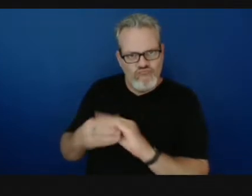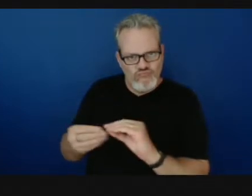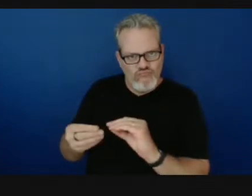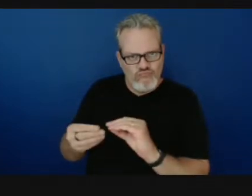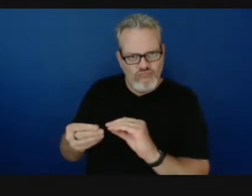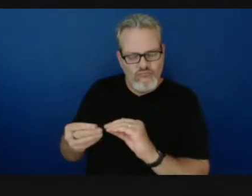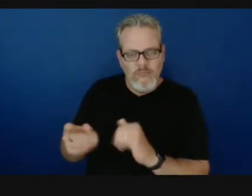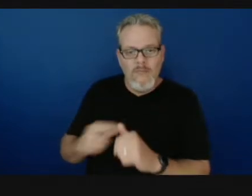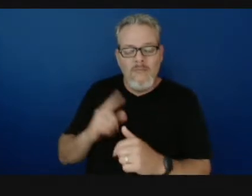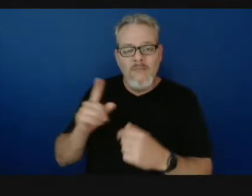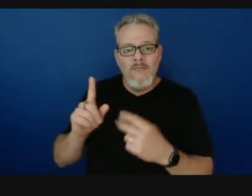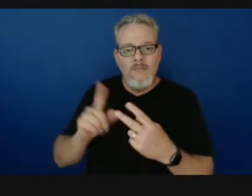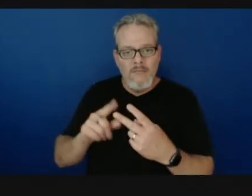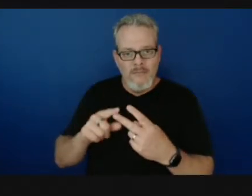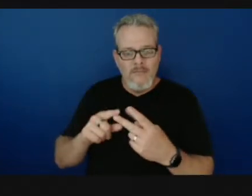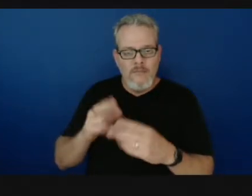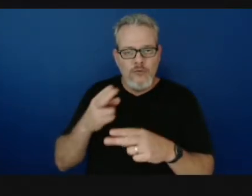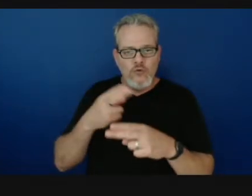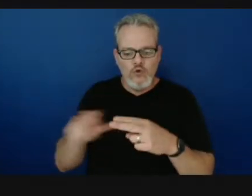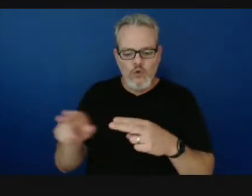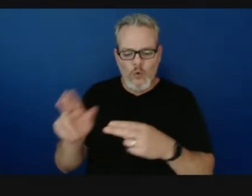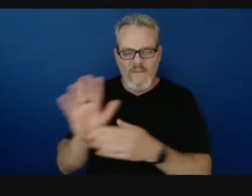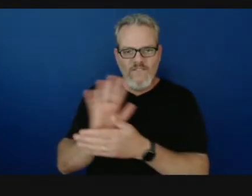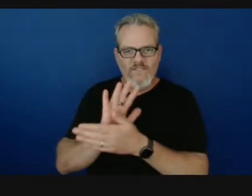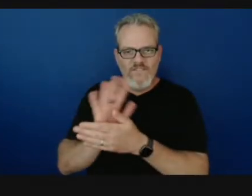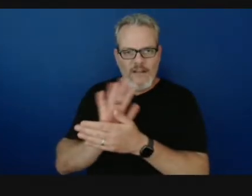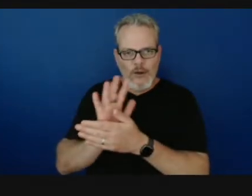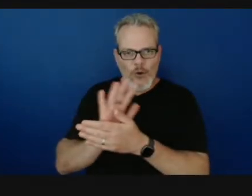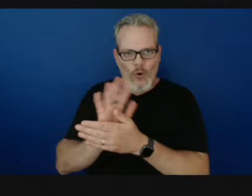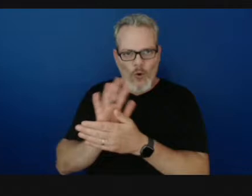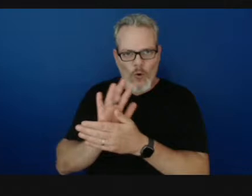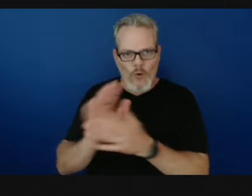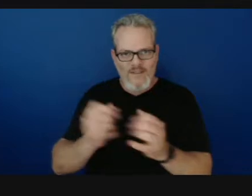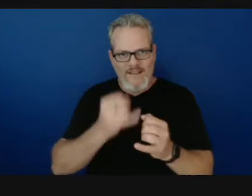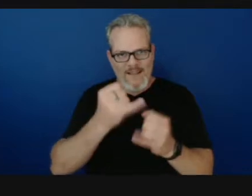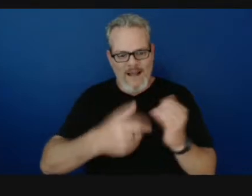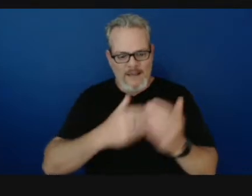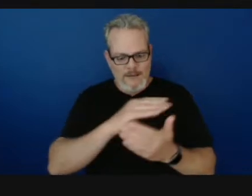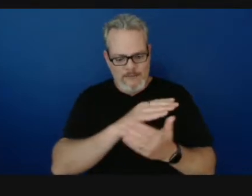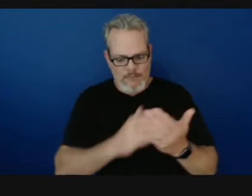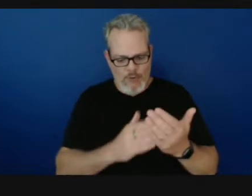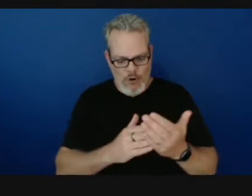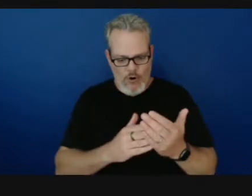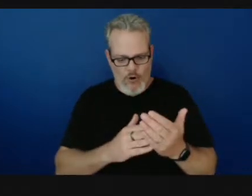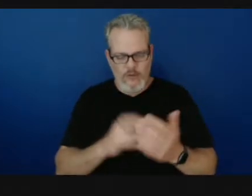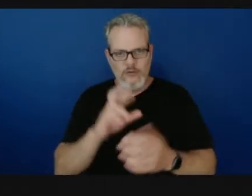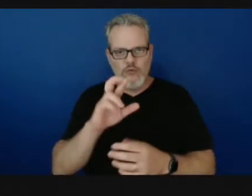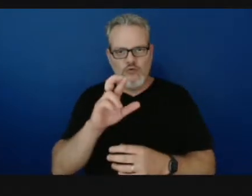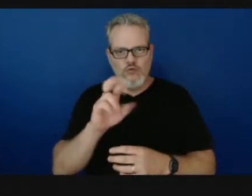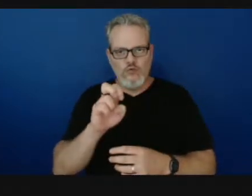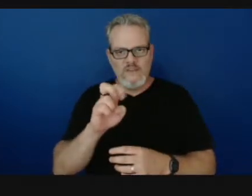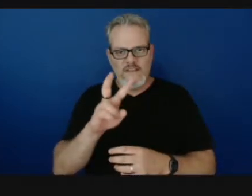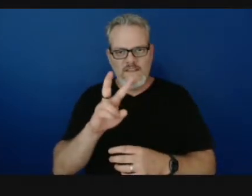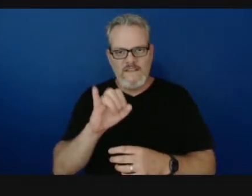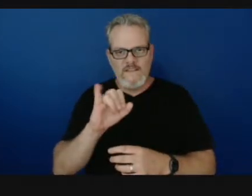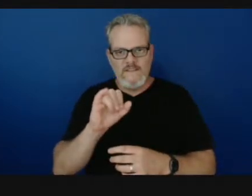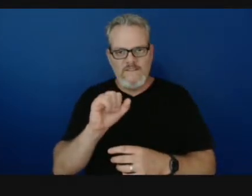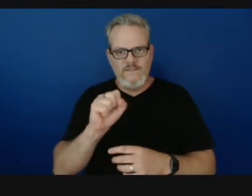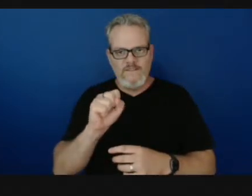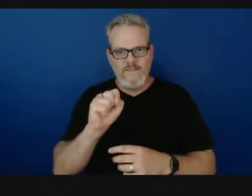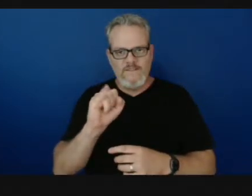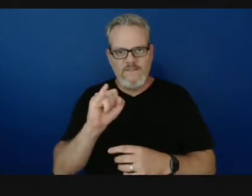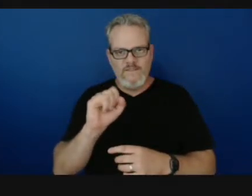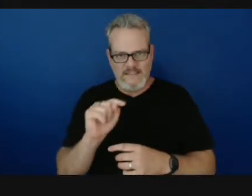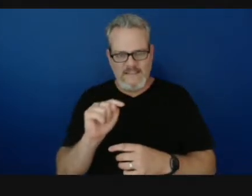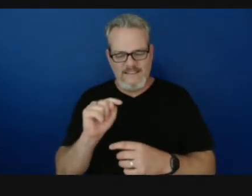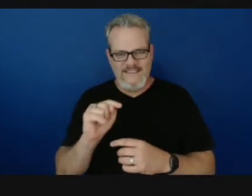a short video in the back half that is a revisit of this 2-week period in 2018 when there were